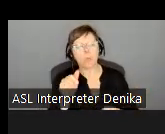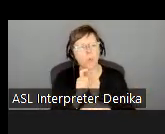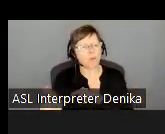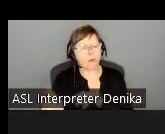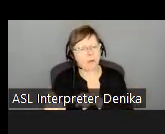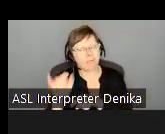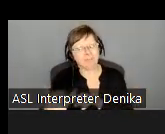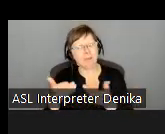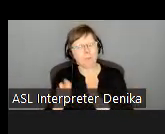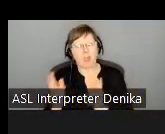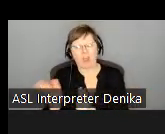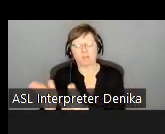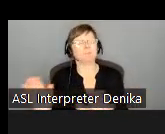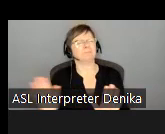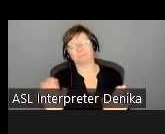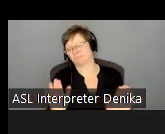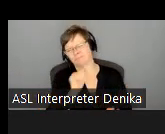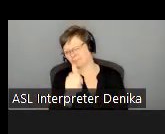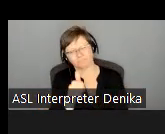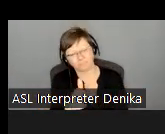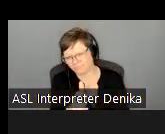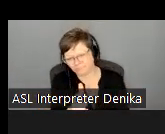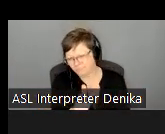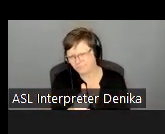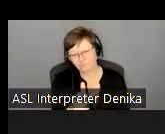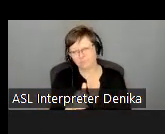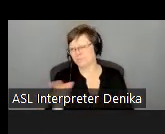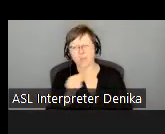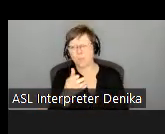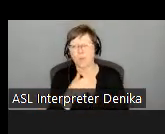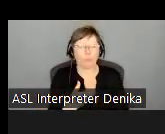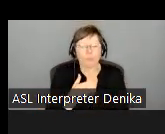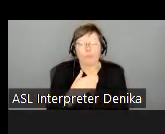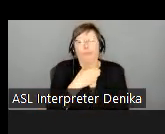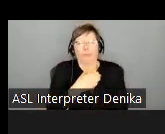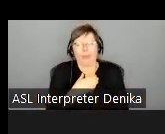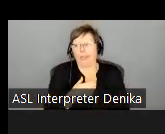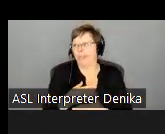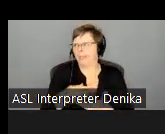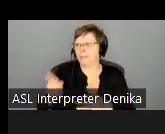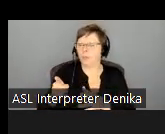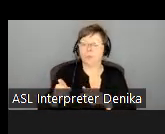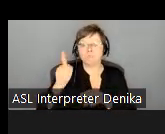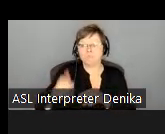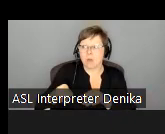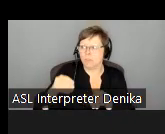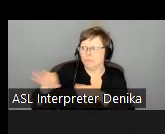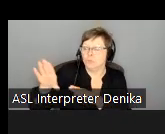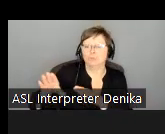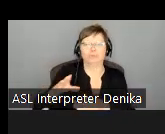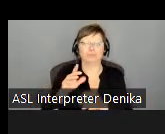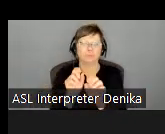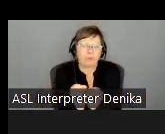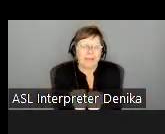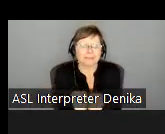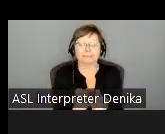this. They're not going to, threaten your either your deportation or threaten arrest. So just